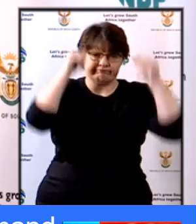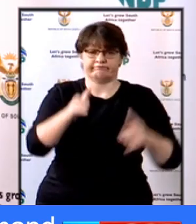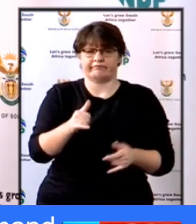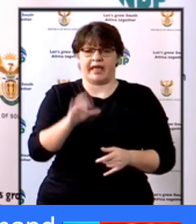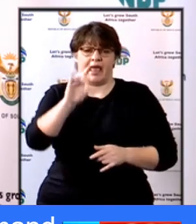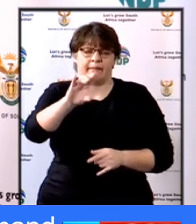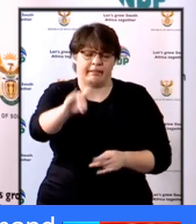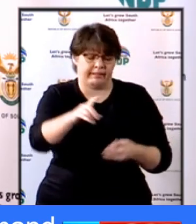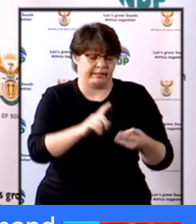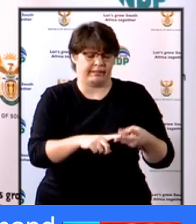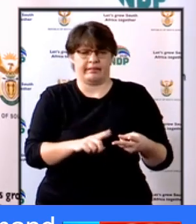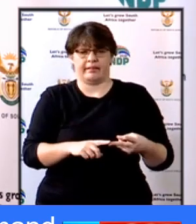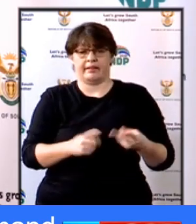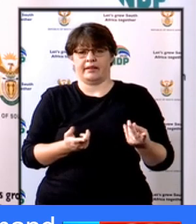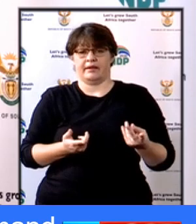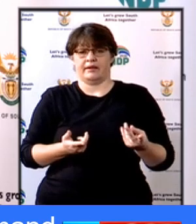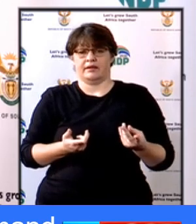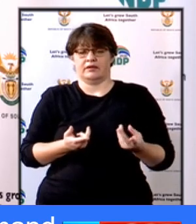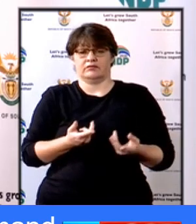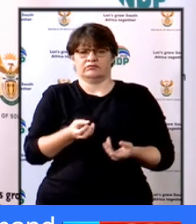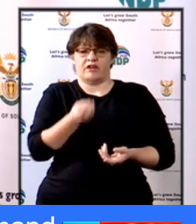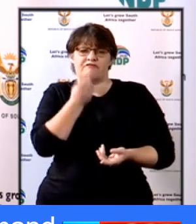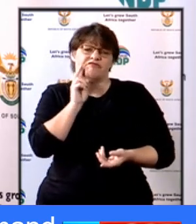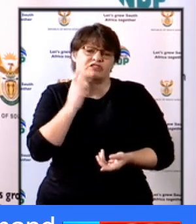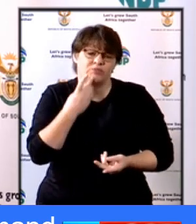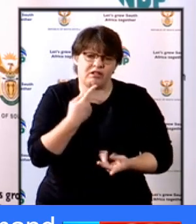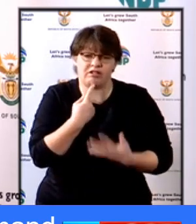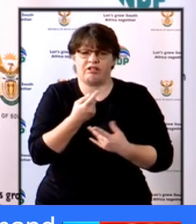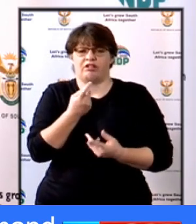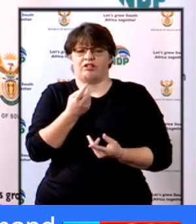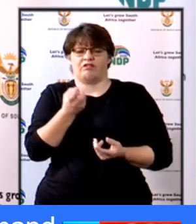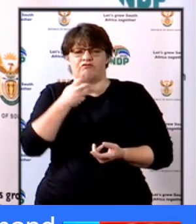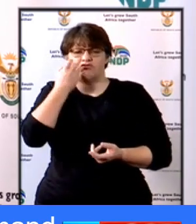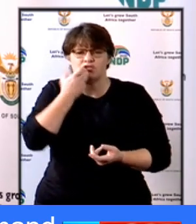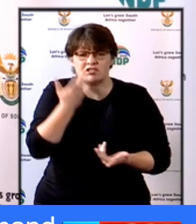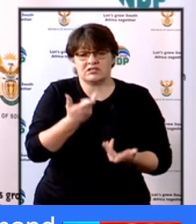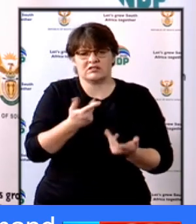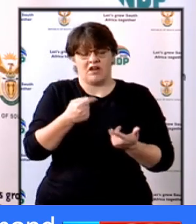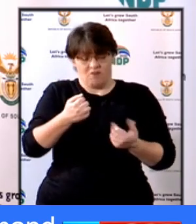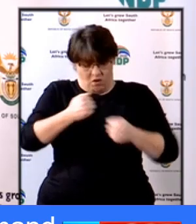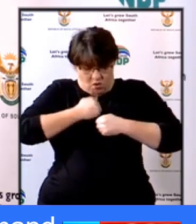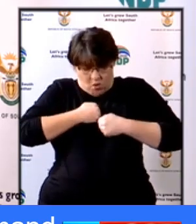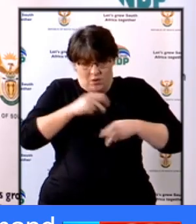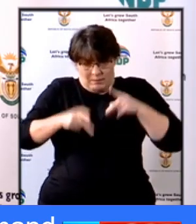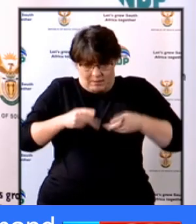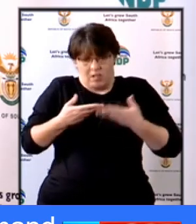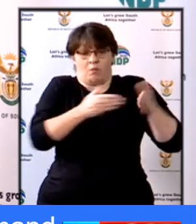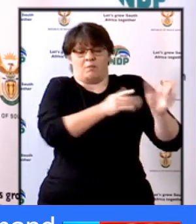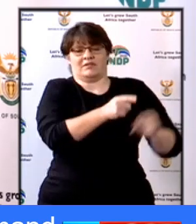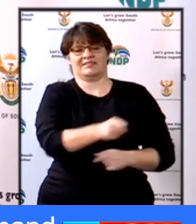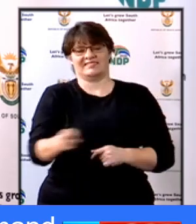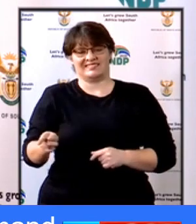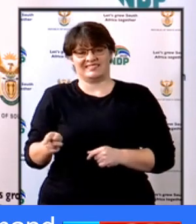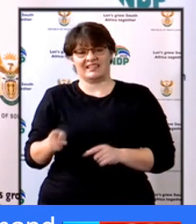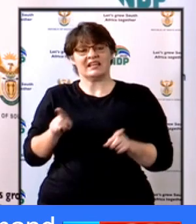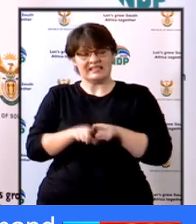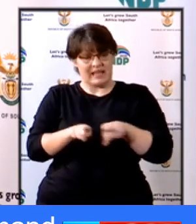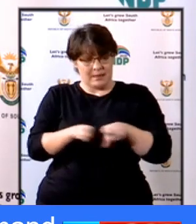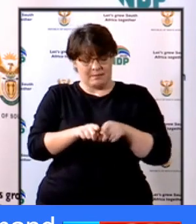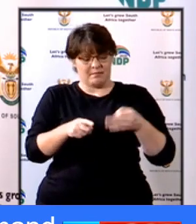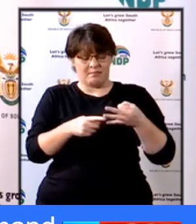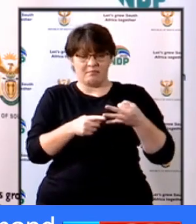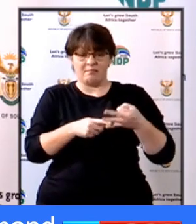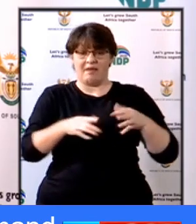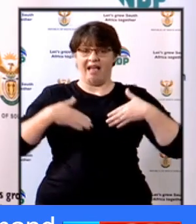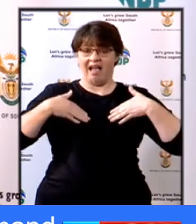crops for export as well as for our own people. It keeps open the healthcare sector, the production